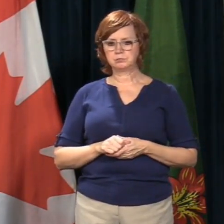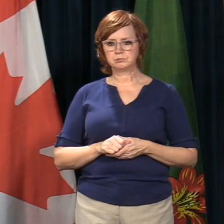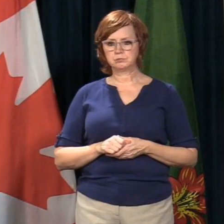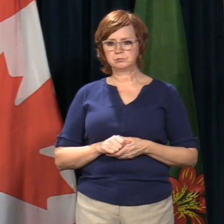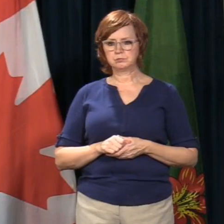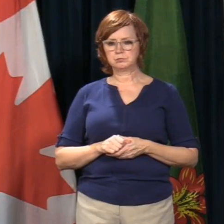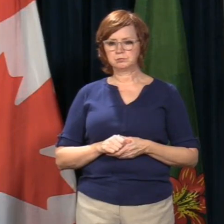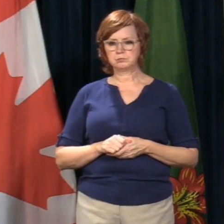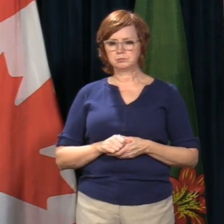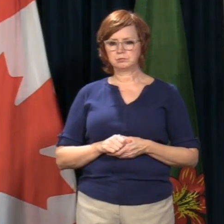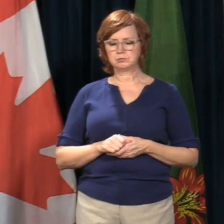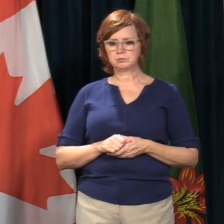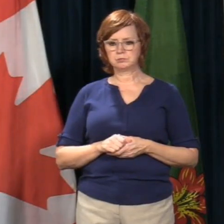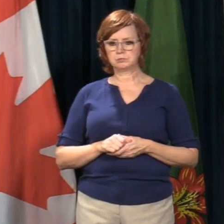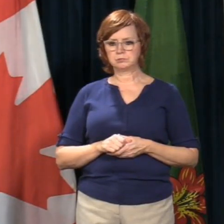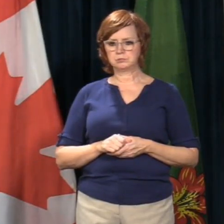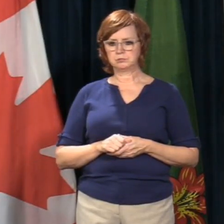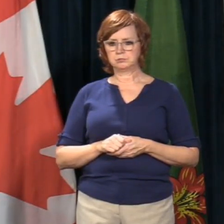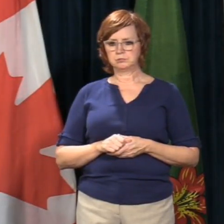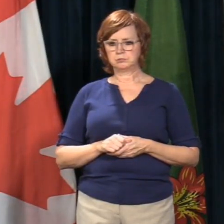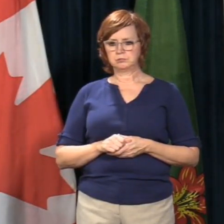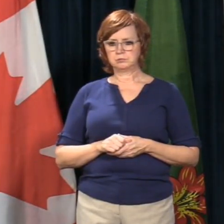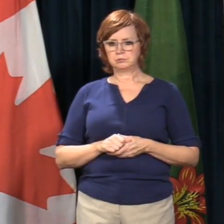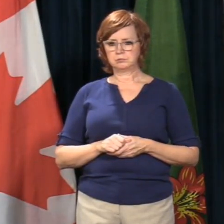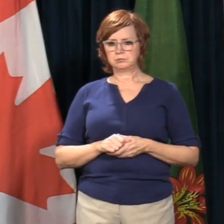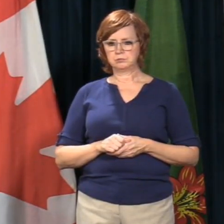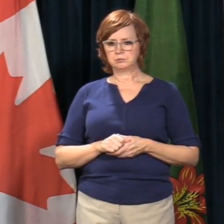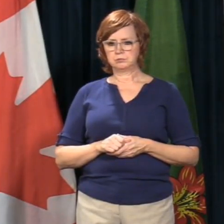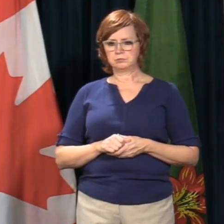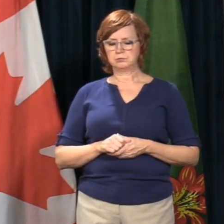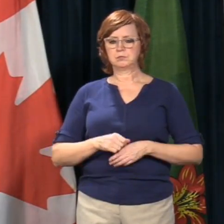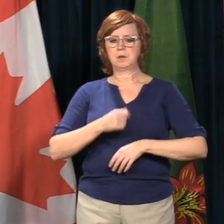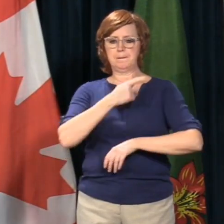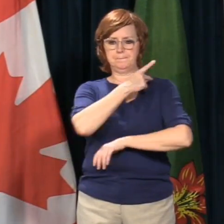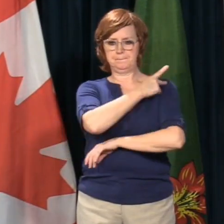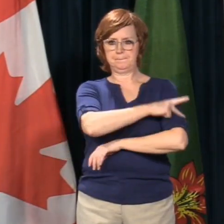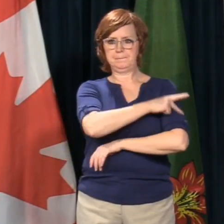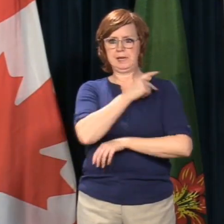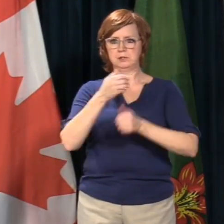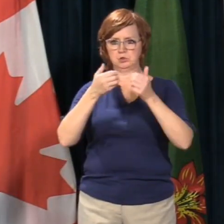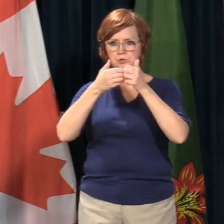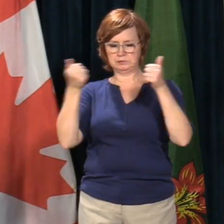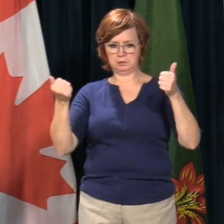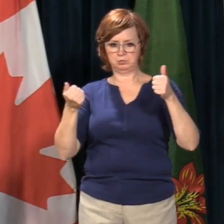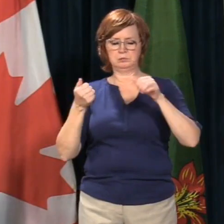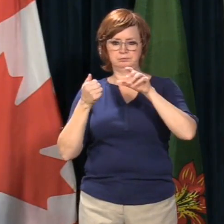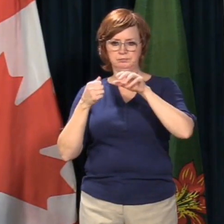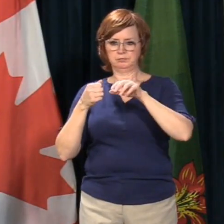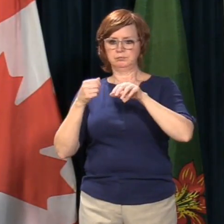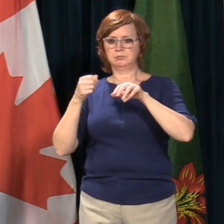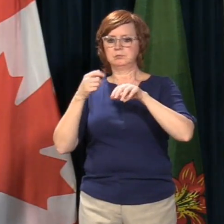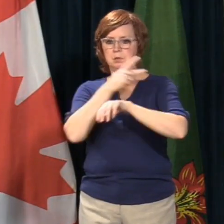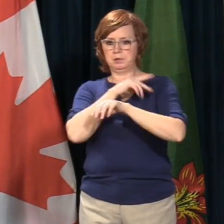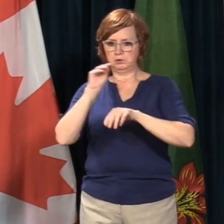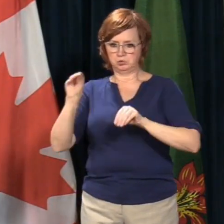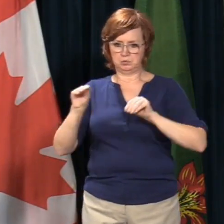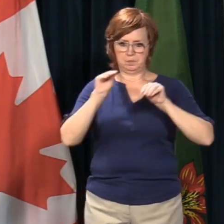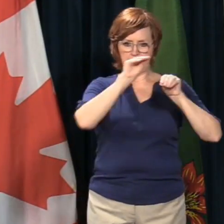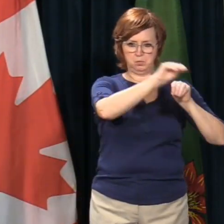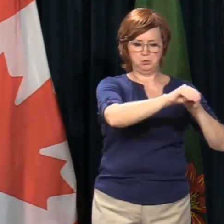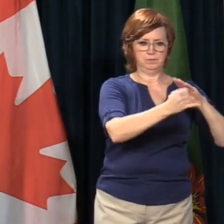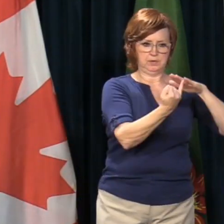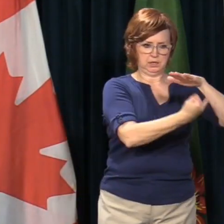Putting the patients are on contact droplet isolation plus, and there are specific guidelines